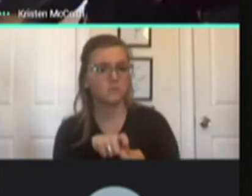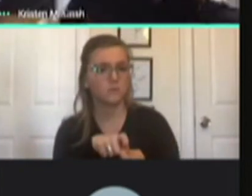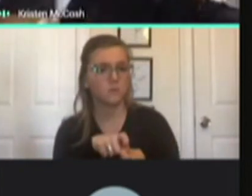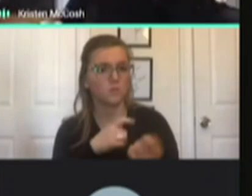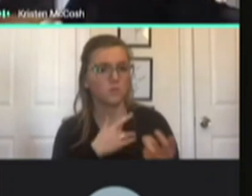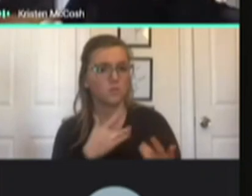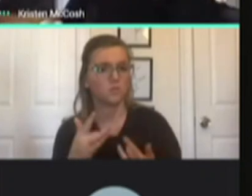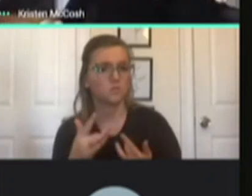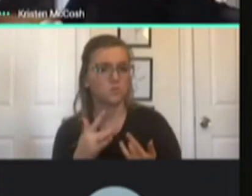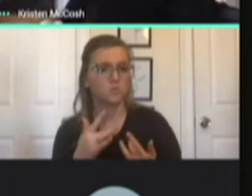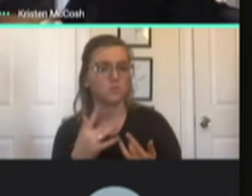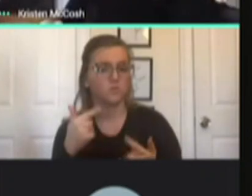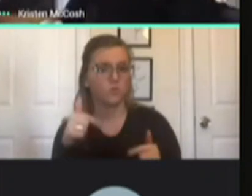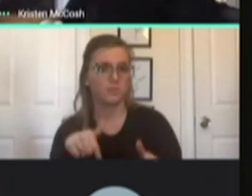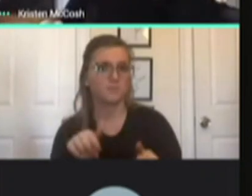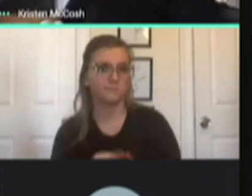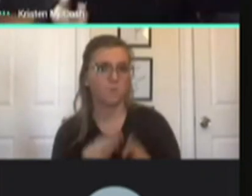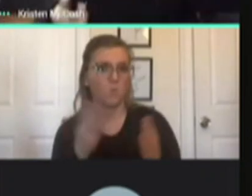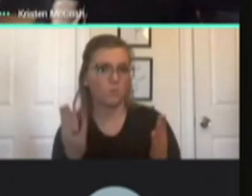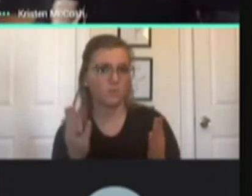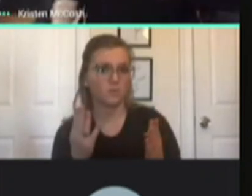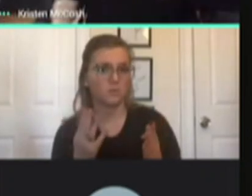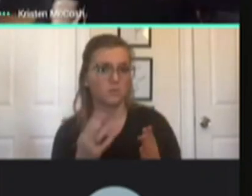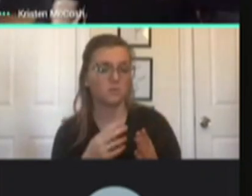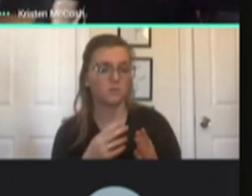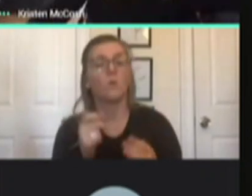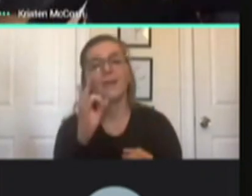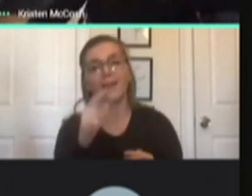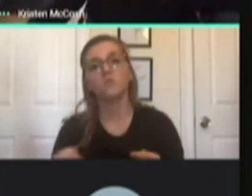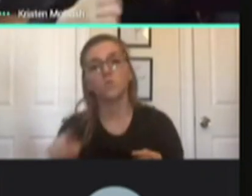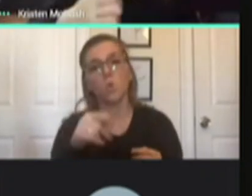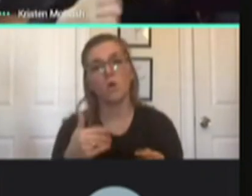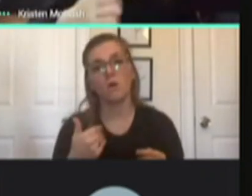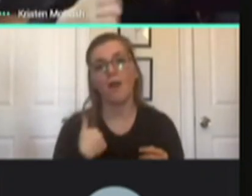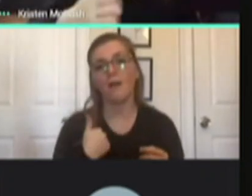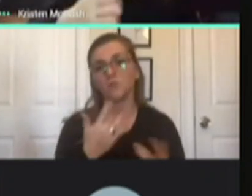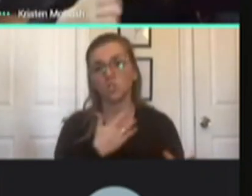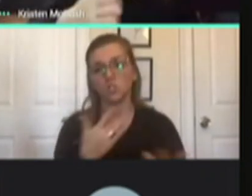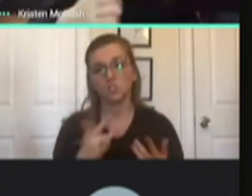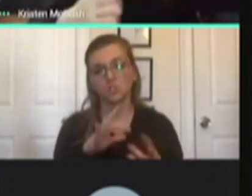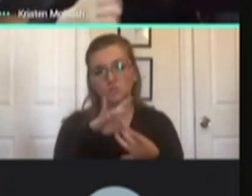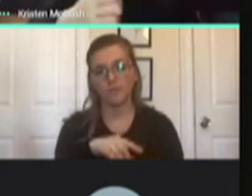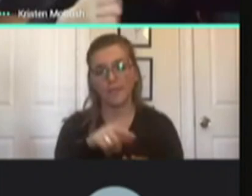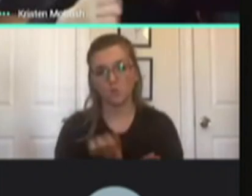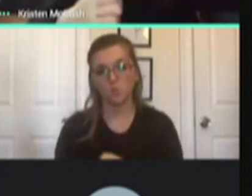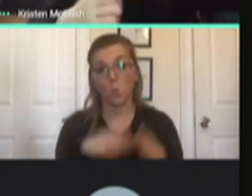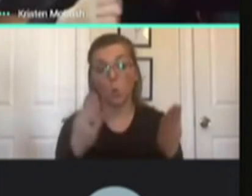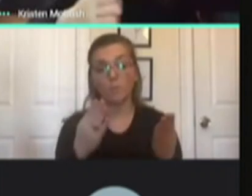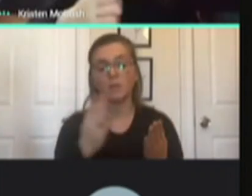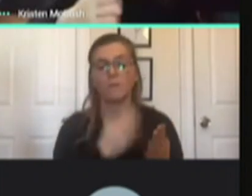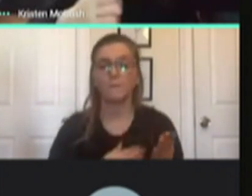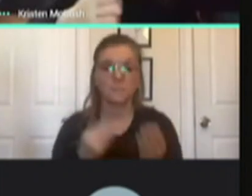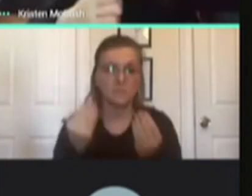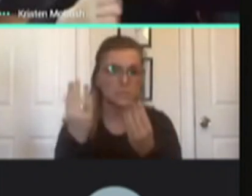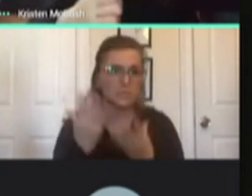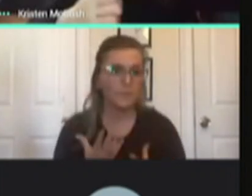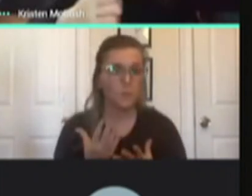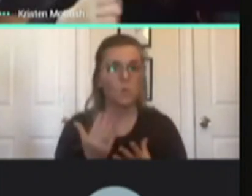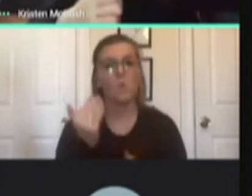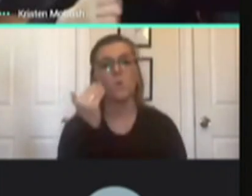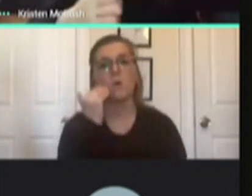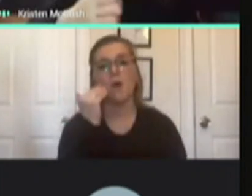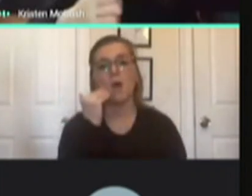the opening, please let us know if there's a specific concern. I know that